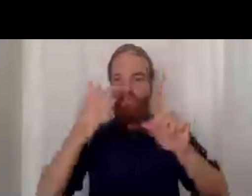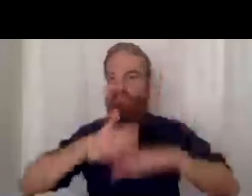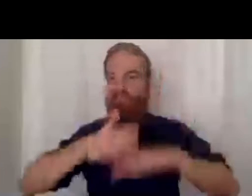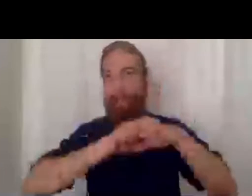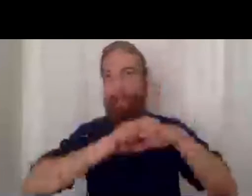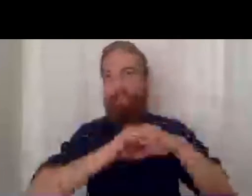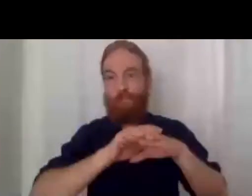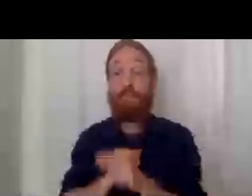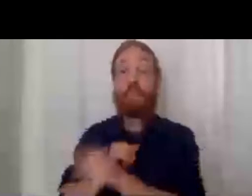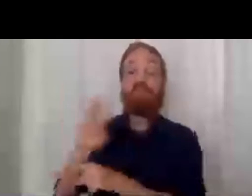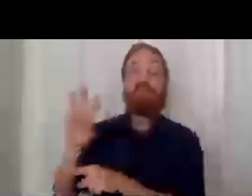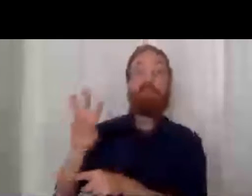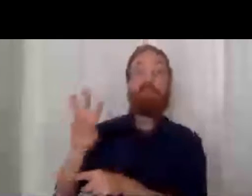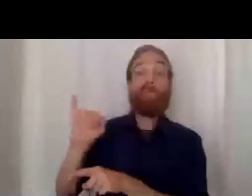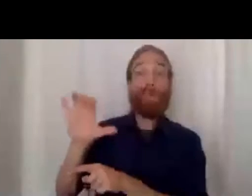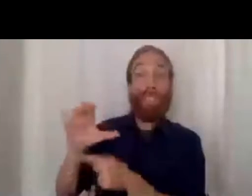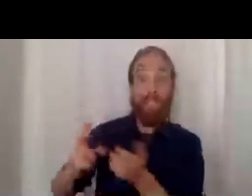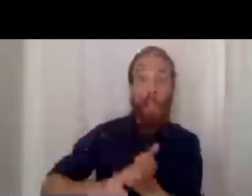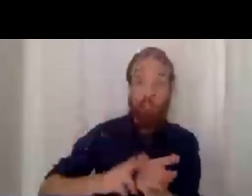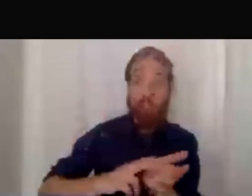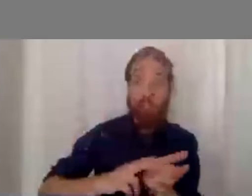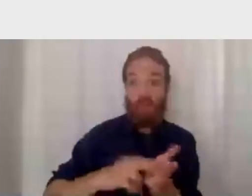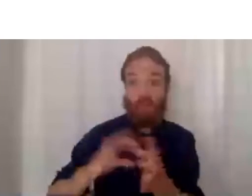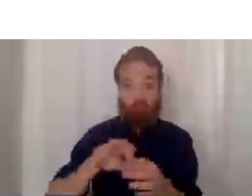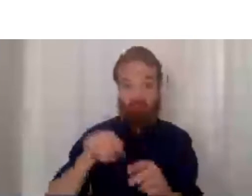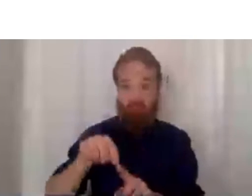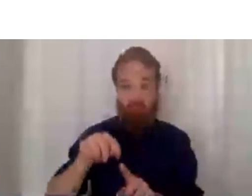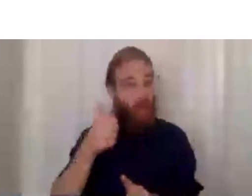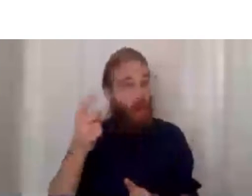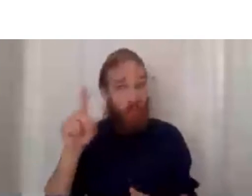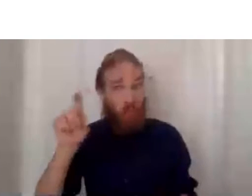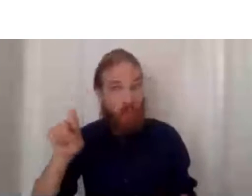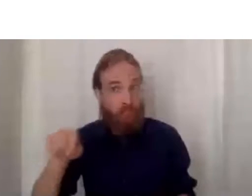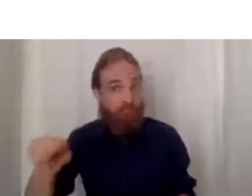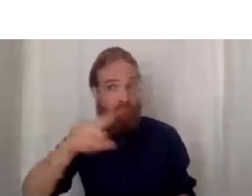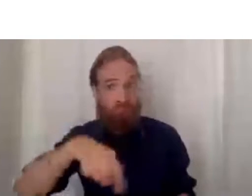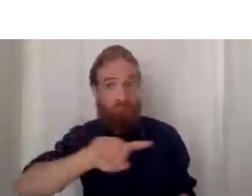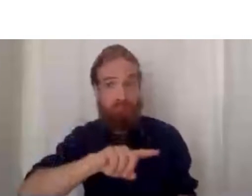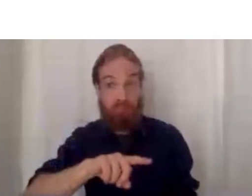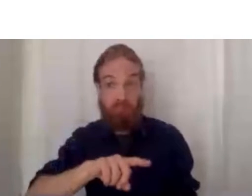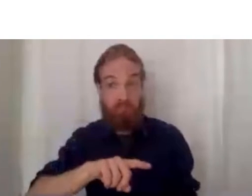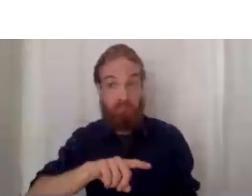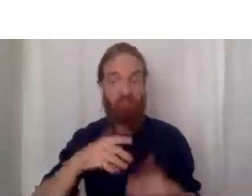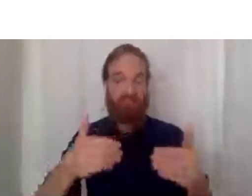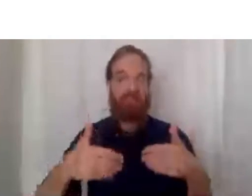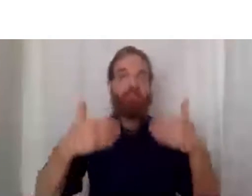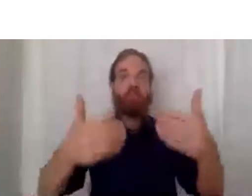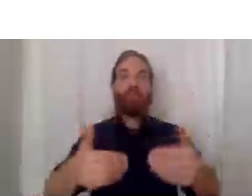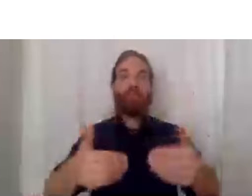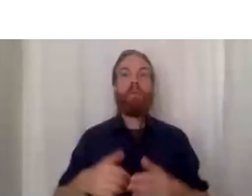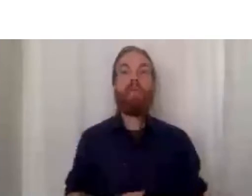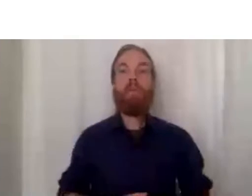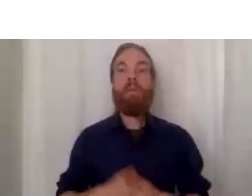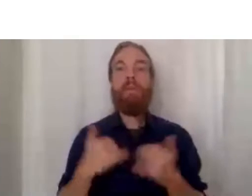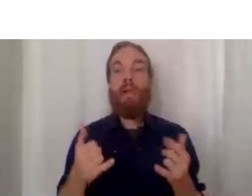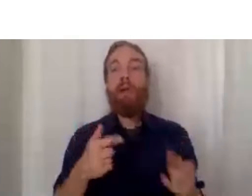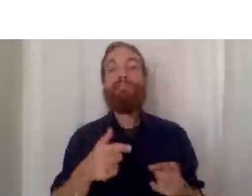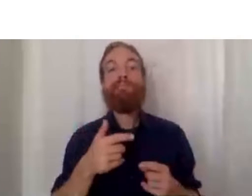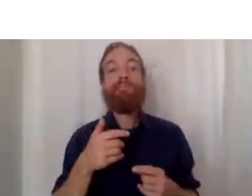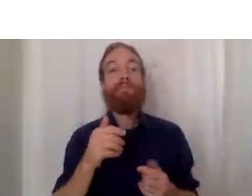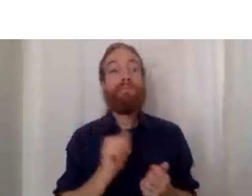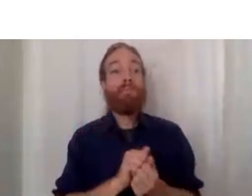Let's move to number 2, maternal child health. Okay, the second contract renewal that we have is the maternal and child